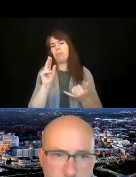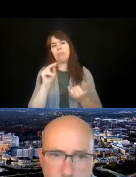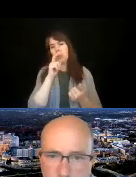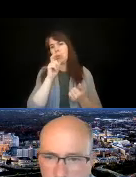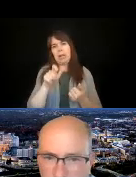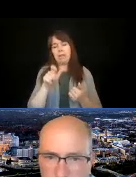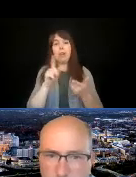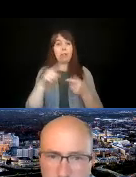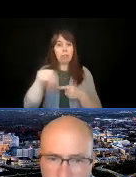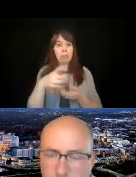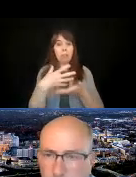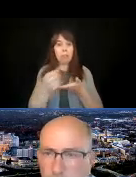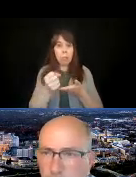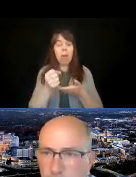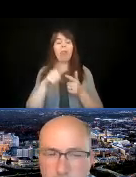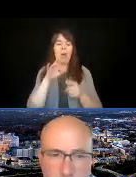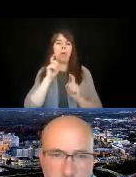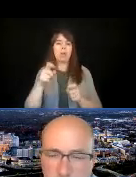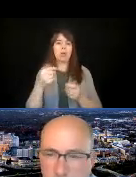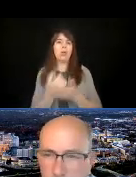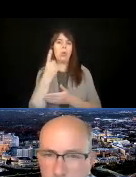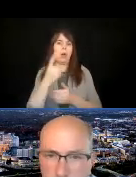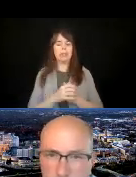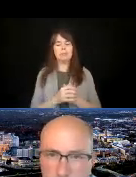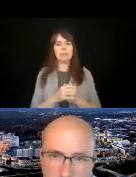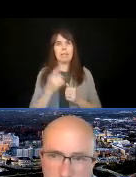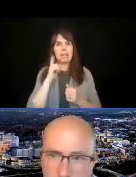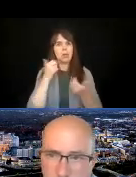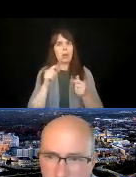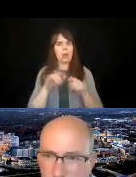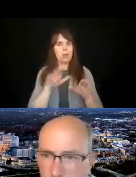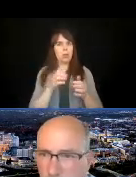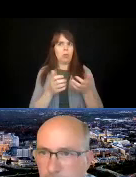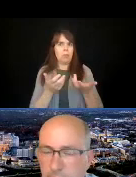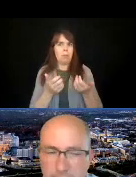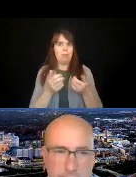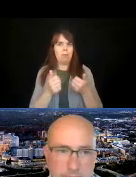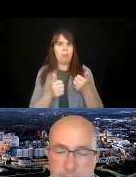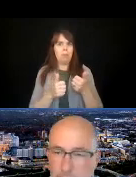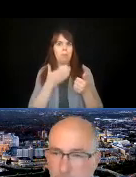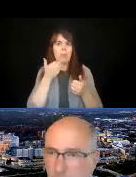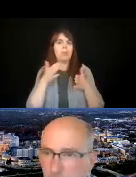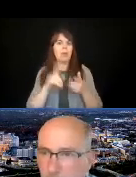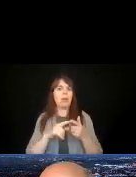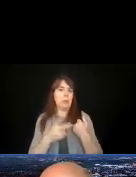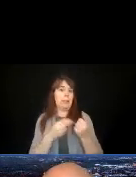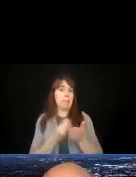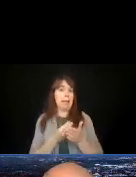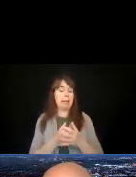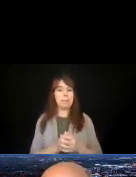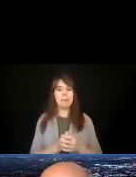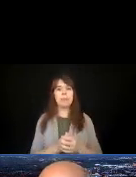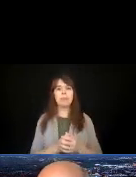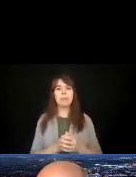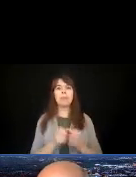the materials run out. So we think we've done it in a very efficient manner. Thanks, Rose. Okay, with that, I'm going to kind